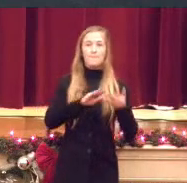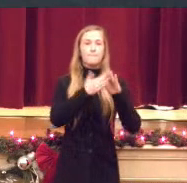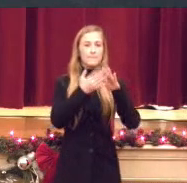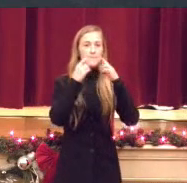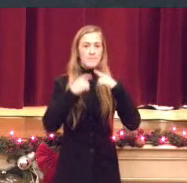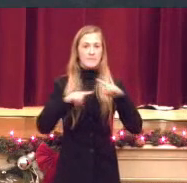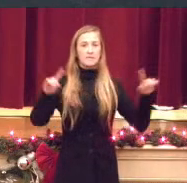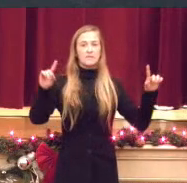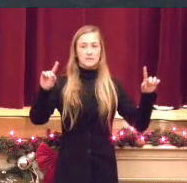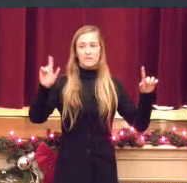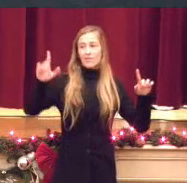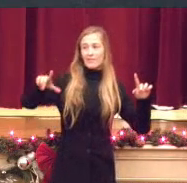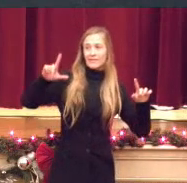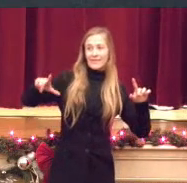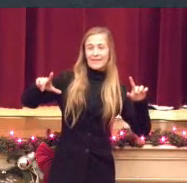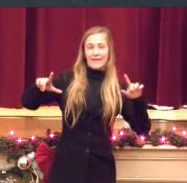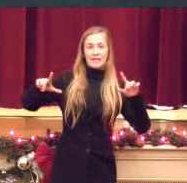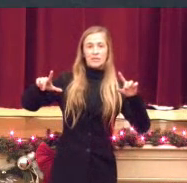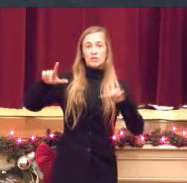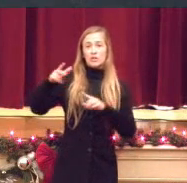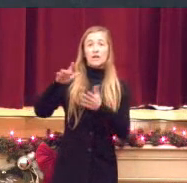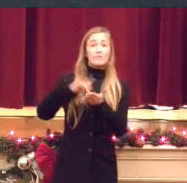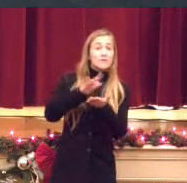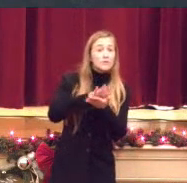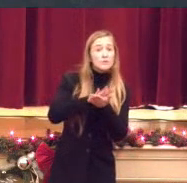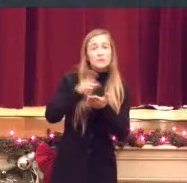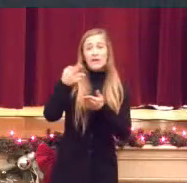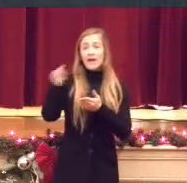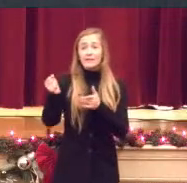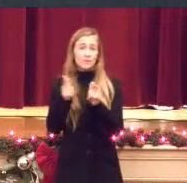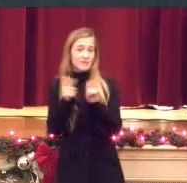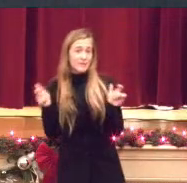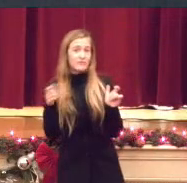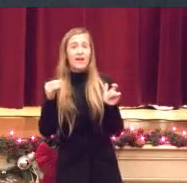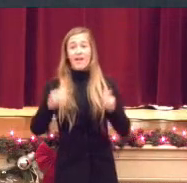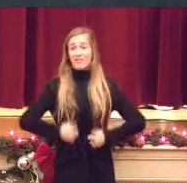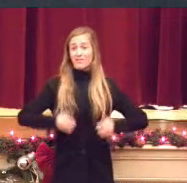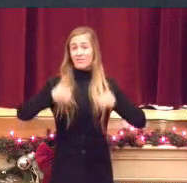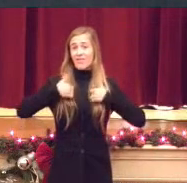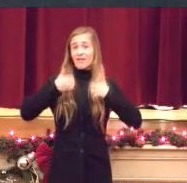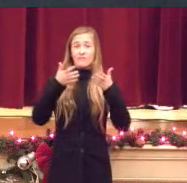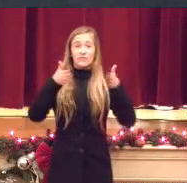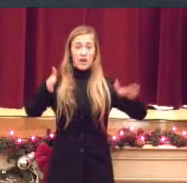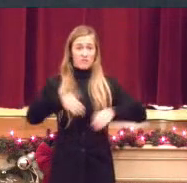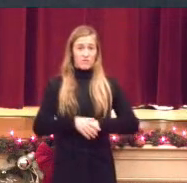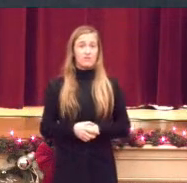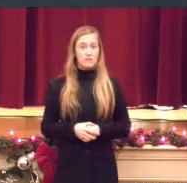successful later on in junior high and high school and in life in general.